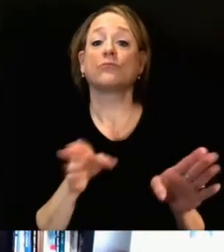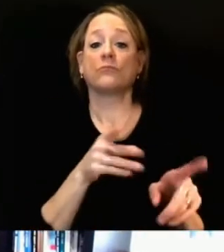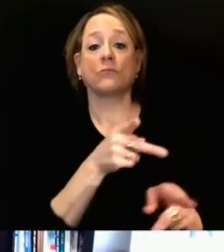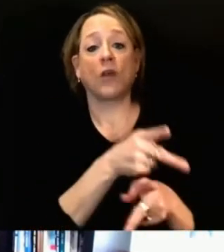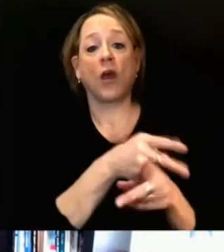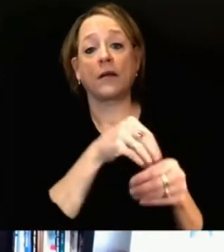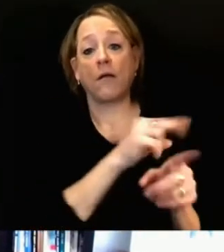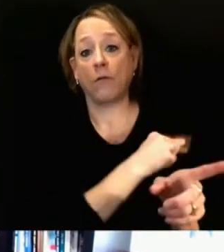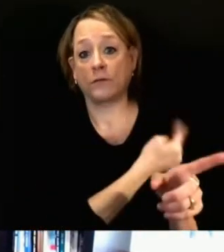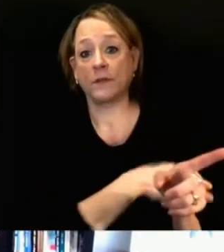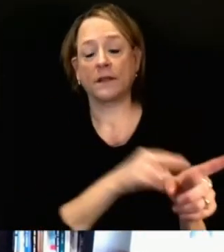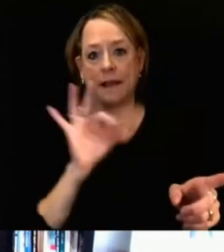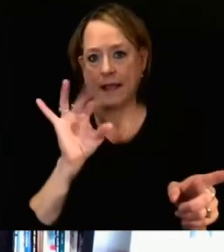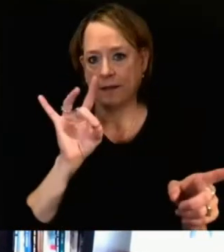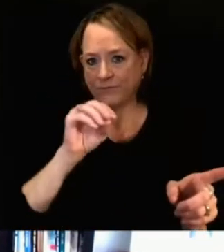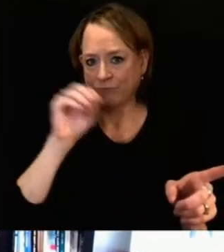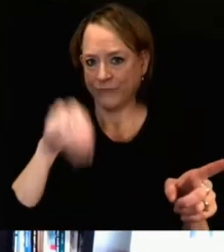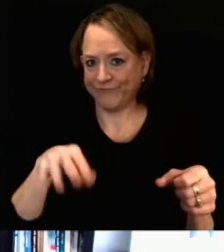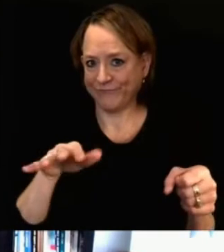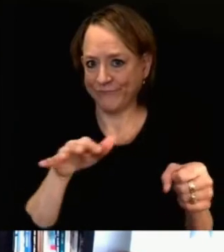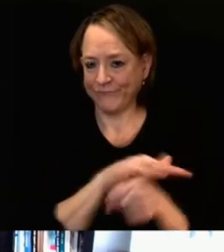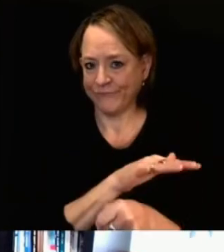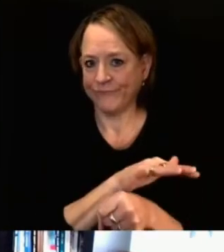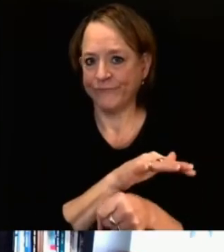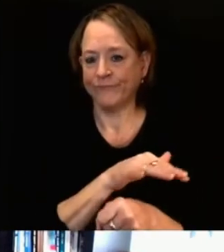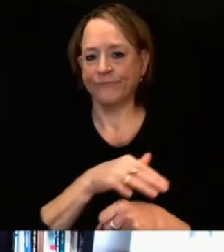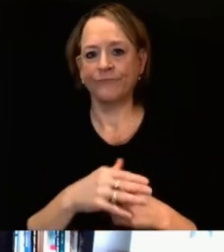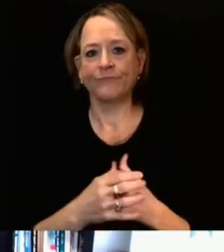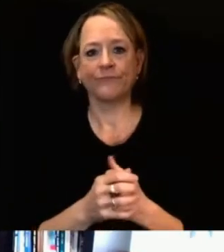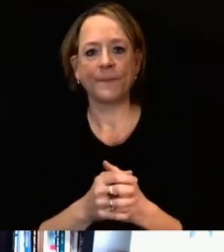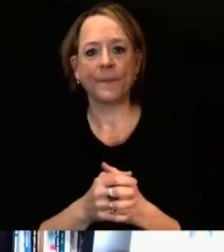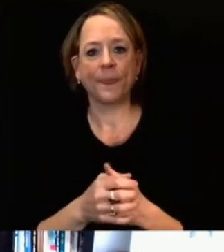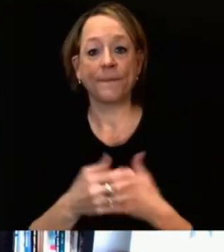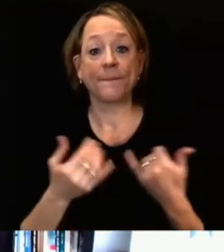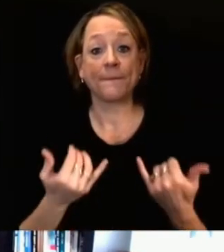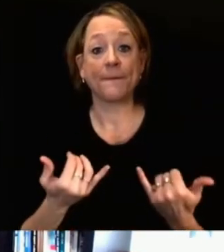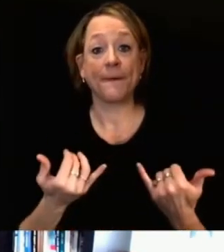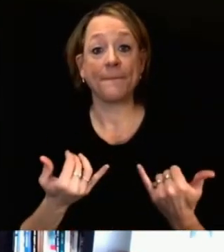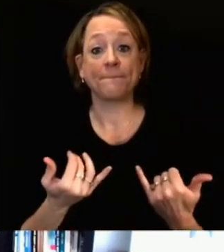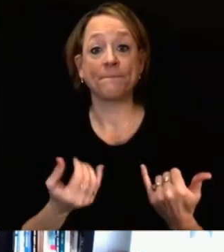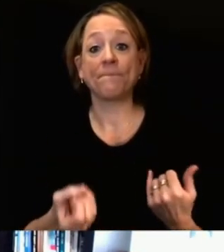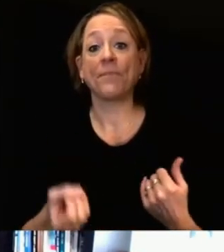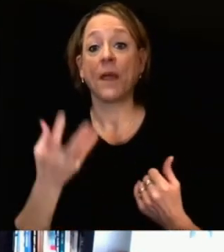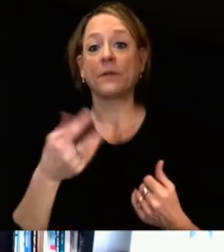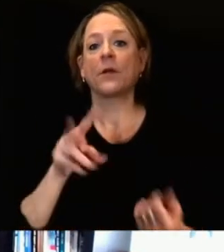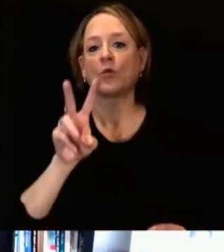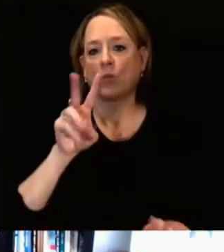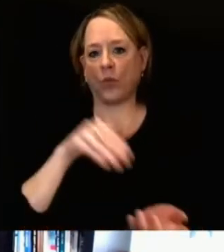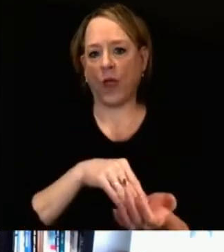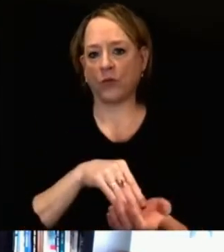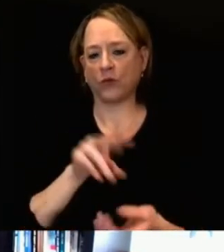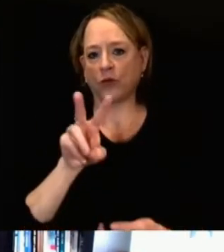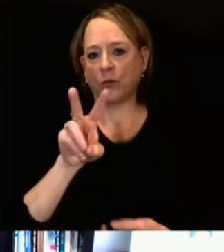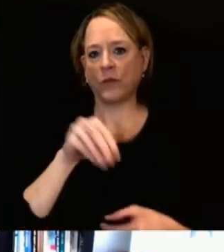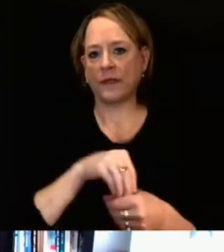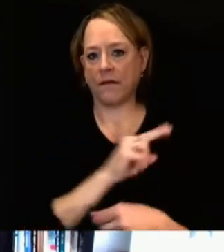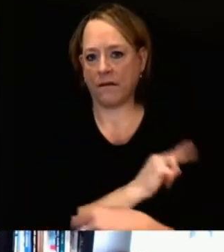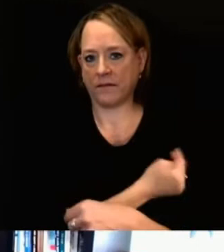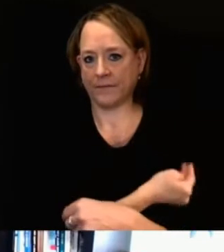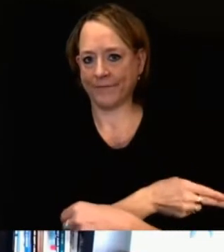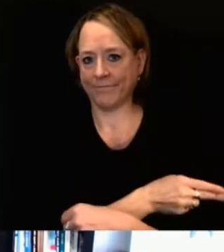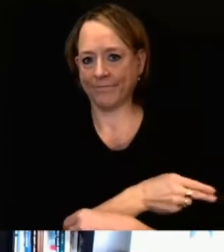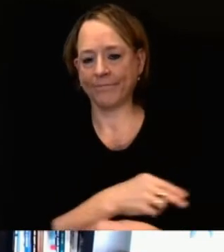COVID-19 in Wisconsin, and 464 of them are in the ICU. Hospitals are under tremendous strain right now due